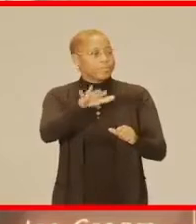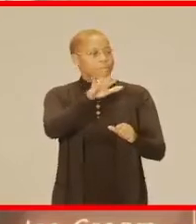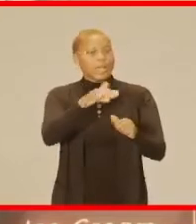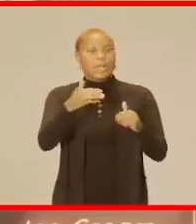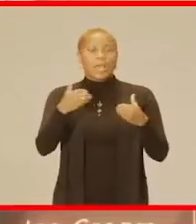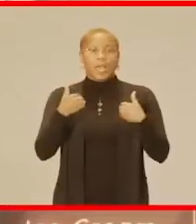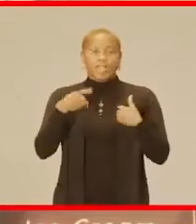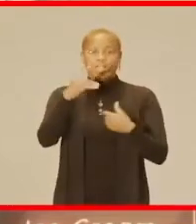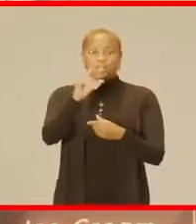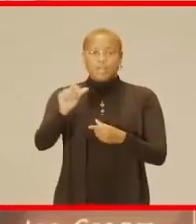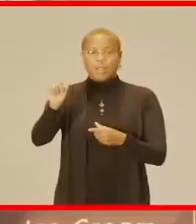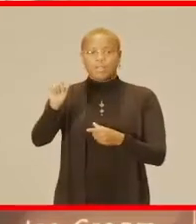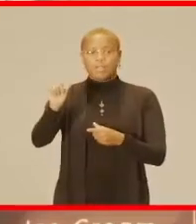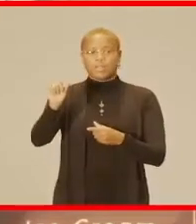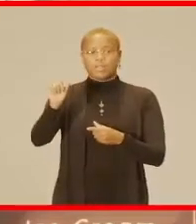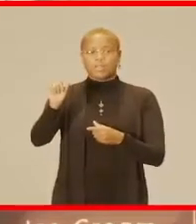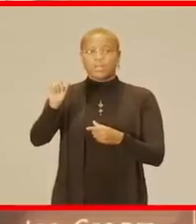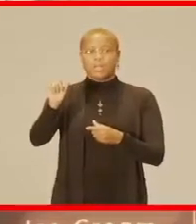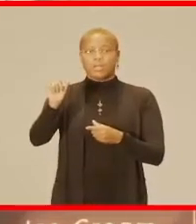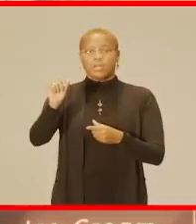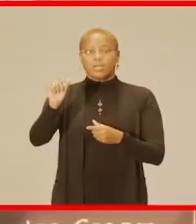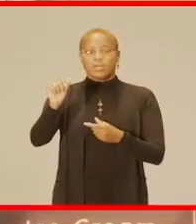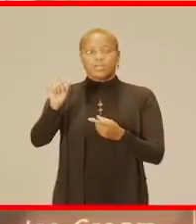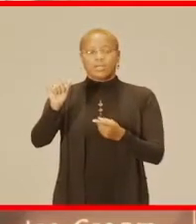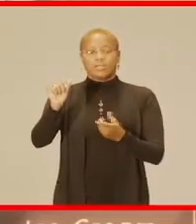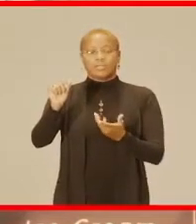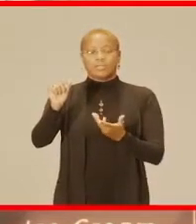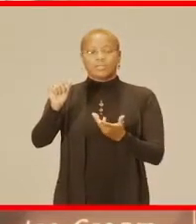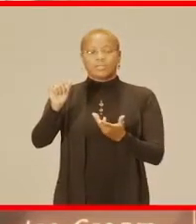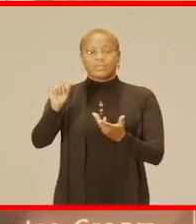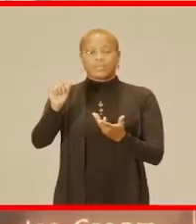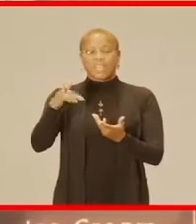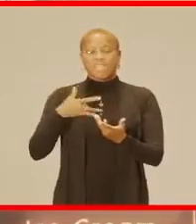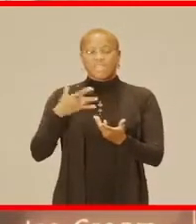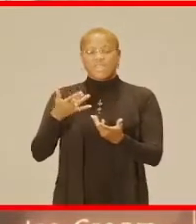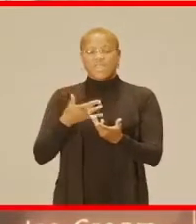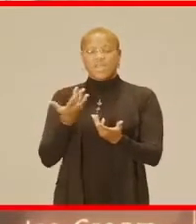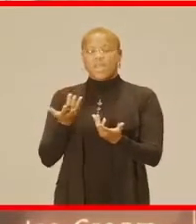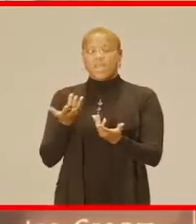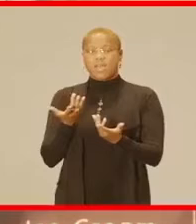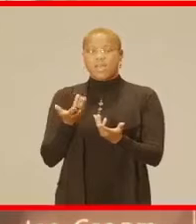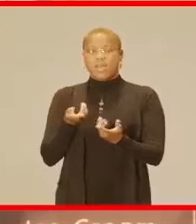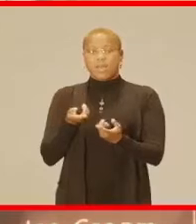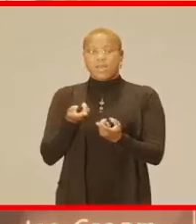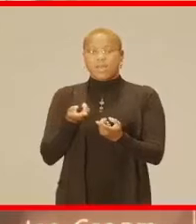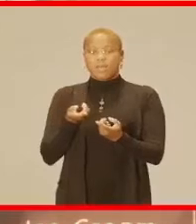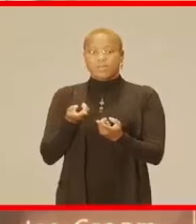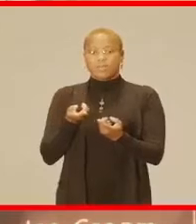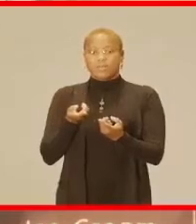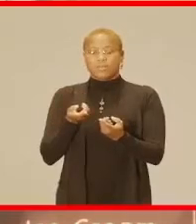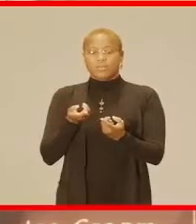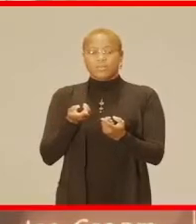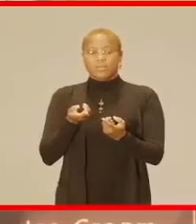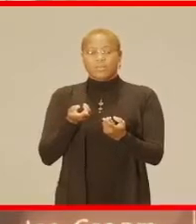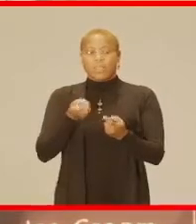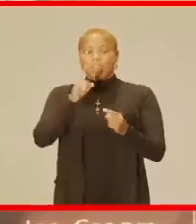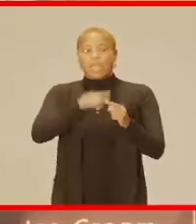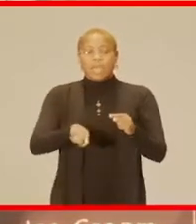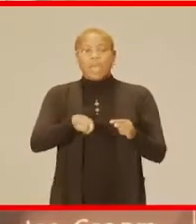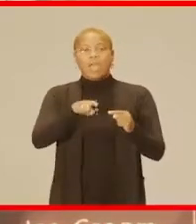disabilities who have an inability to do something that most non-disabled people can